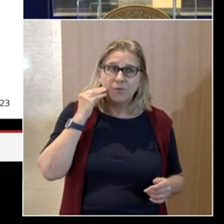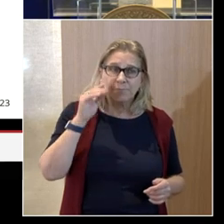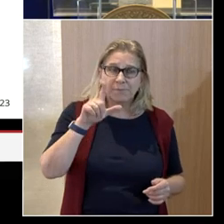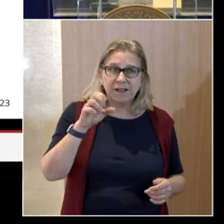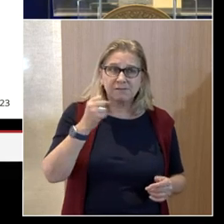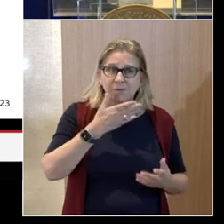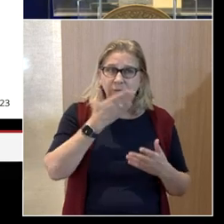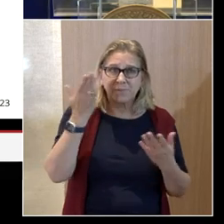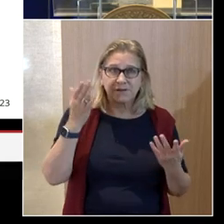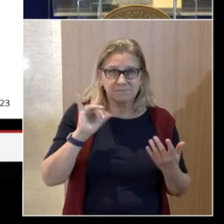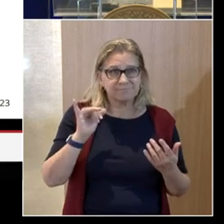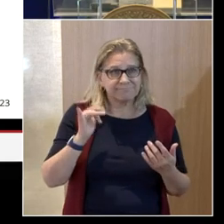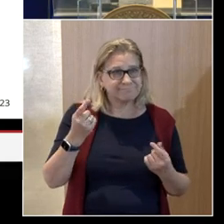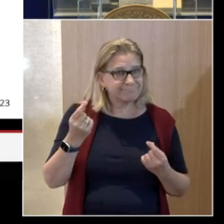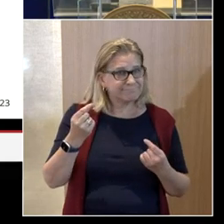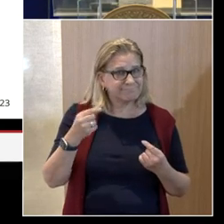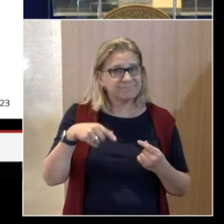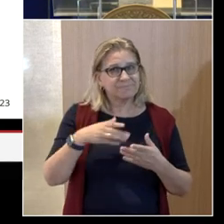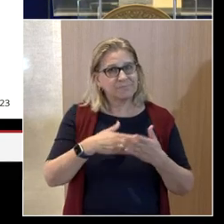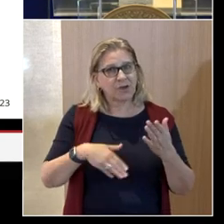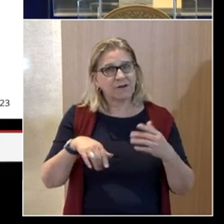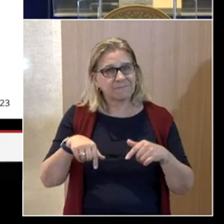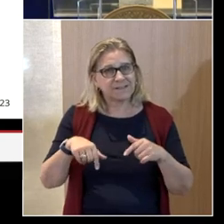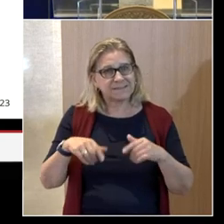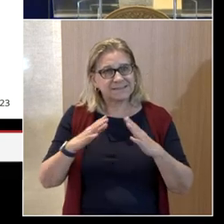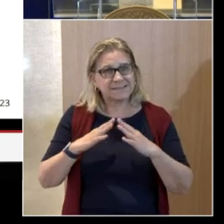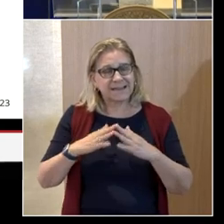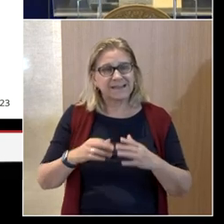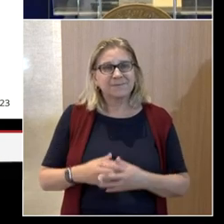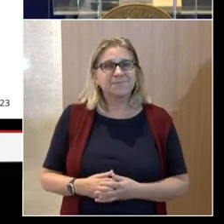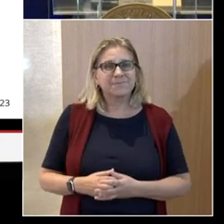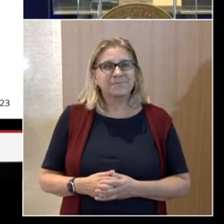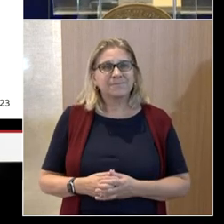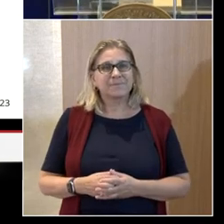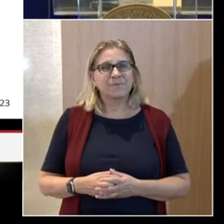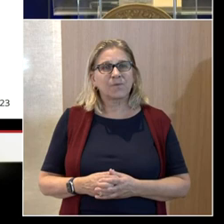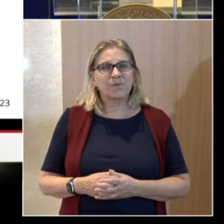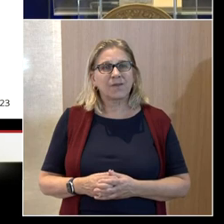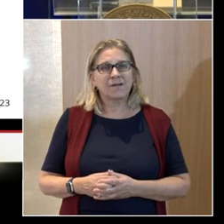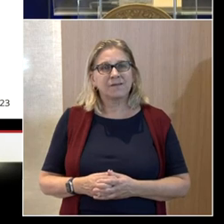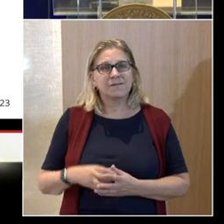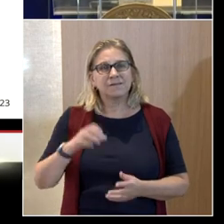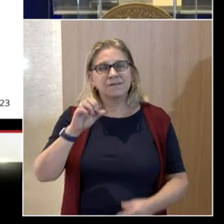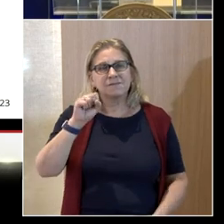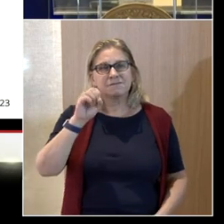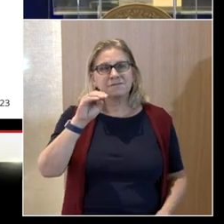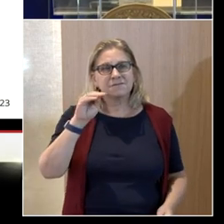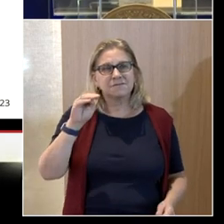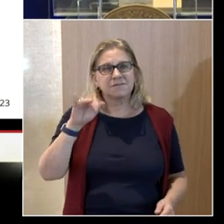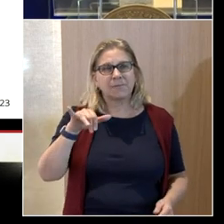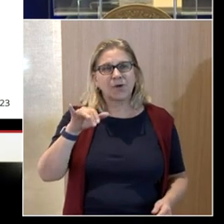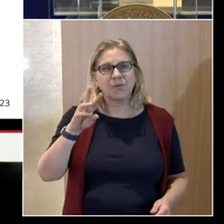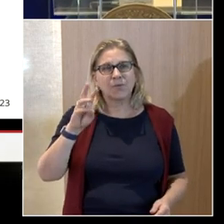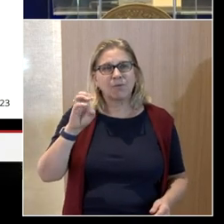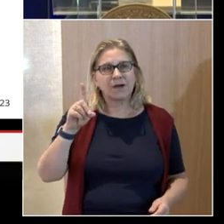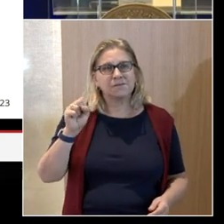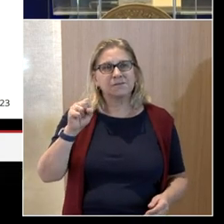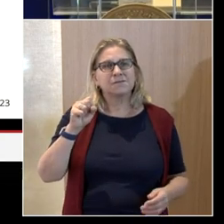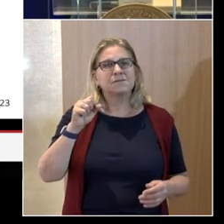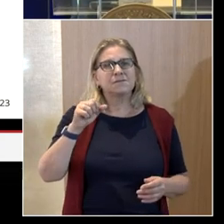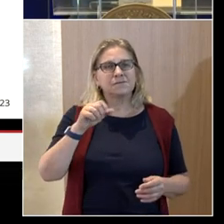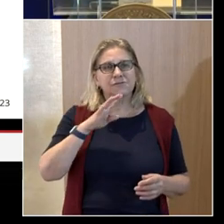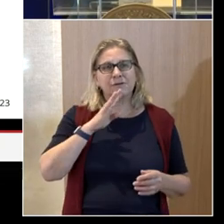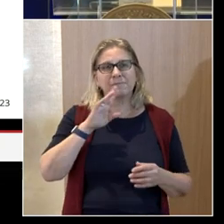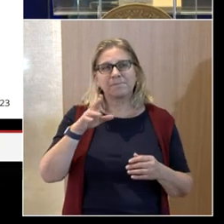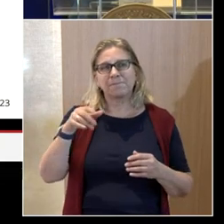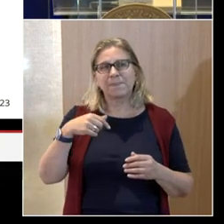part of this. And then finally, Tommy Wells is here, so environment to sustainability, I put that bullet for you. So, you know, thinking about how